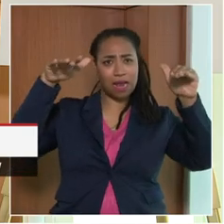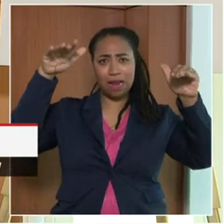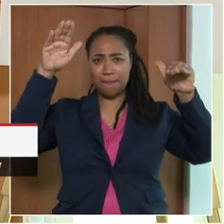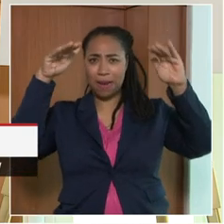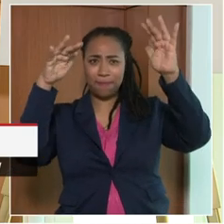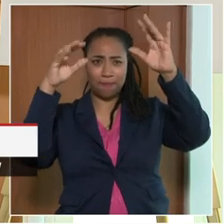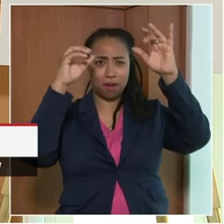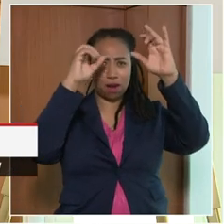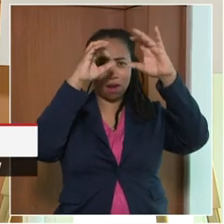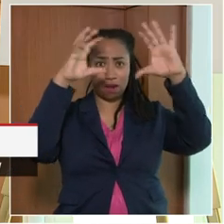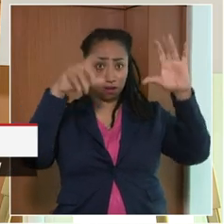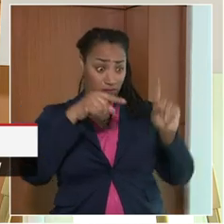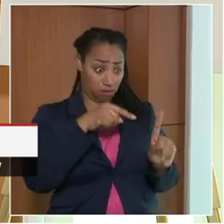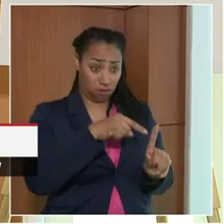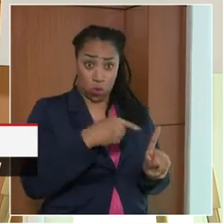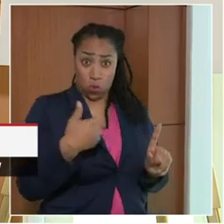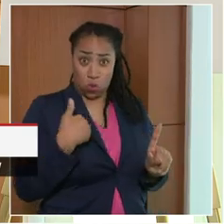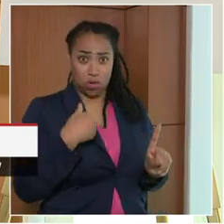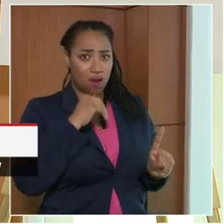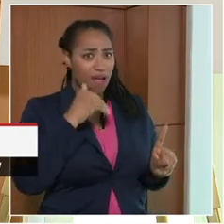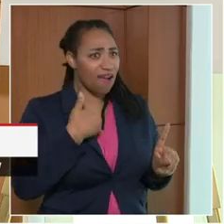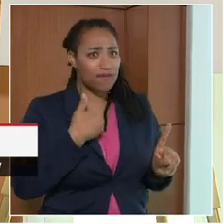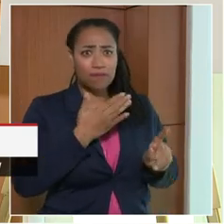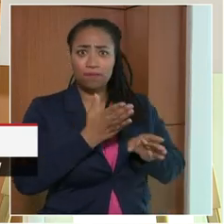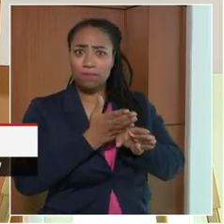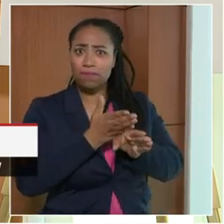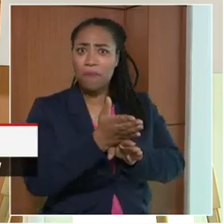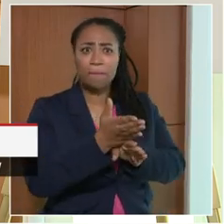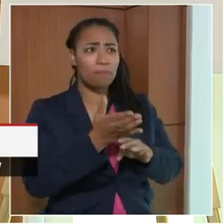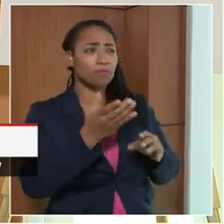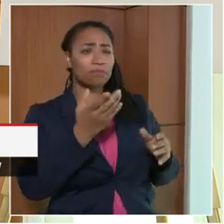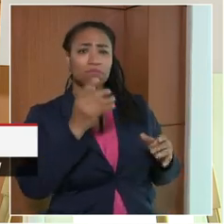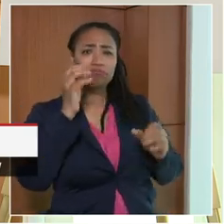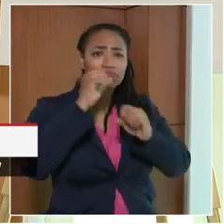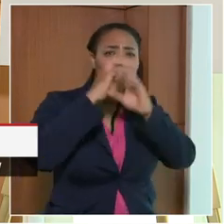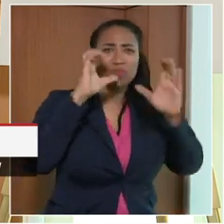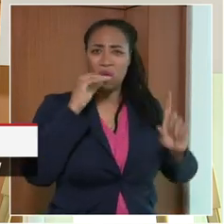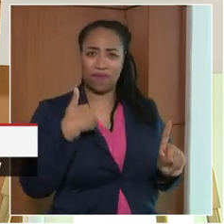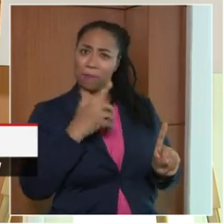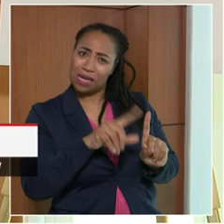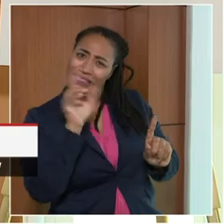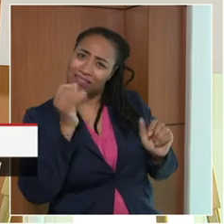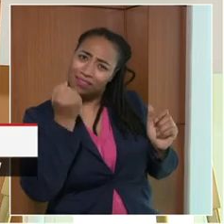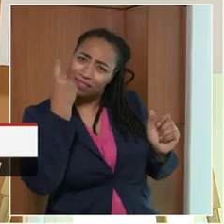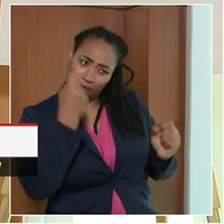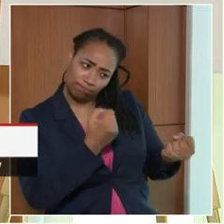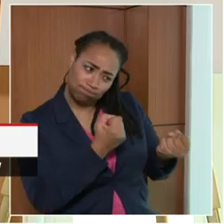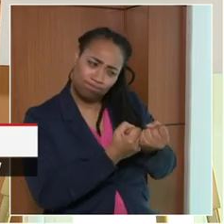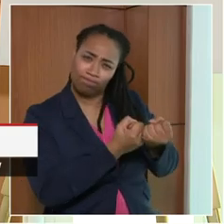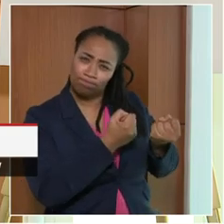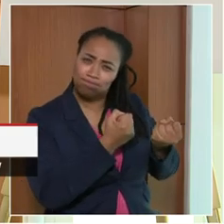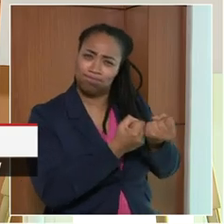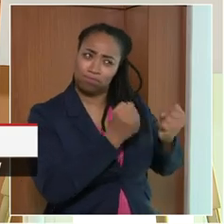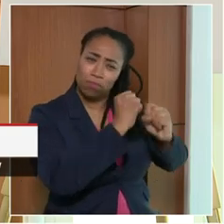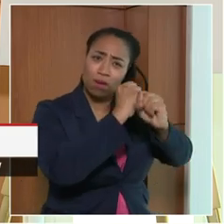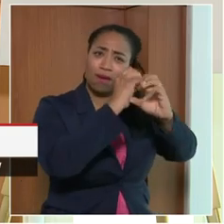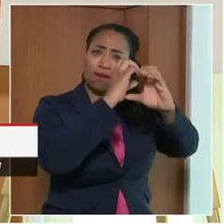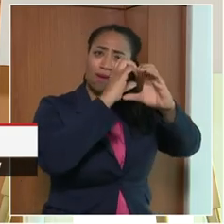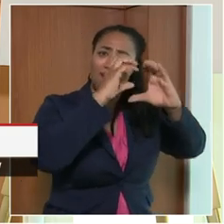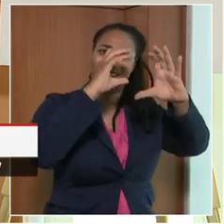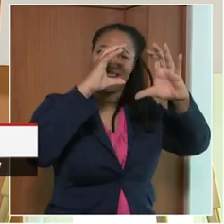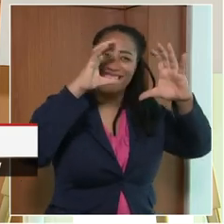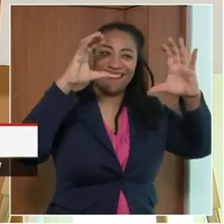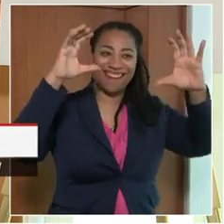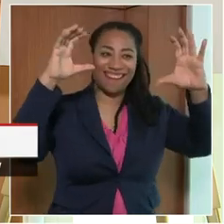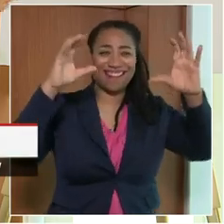Thank you to the DPR team. Thank you all for your commitment to this. I'm really, really excited. I'm